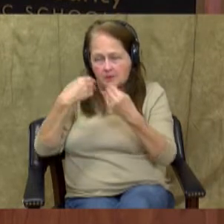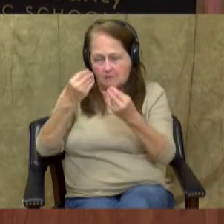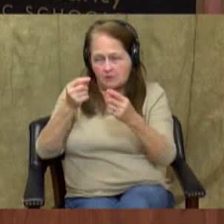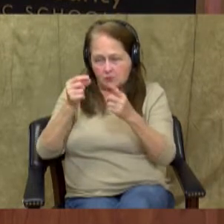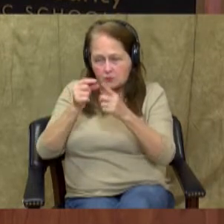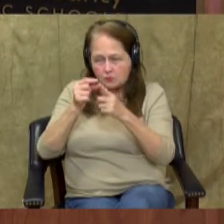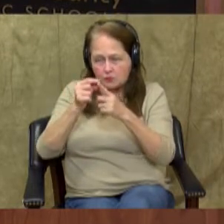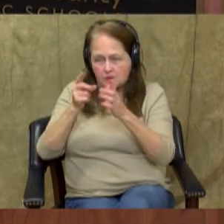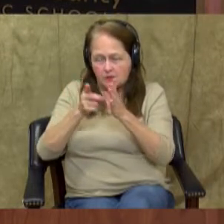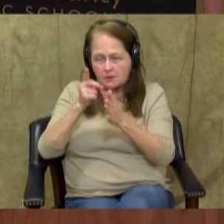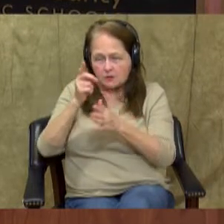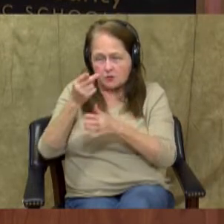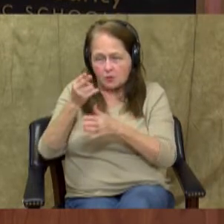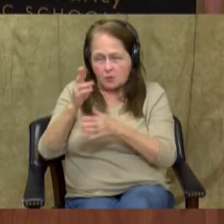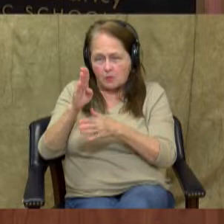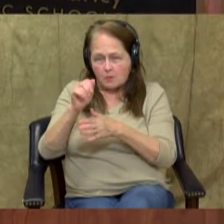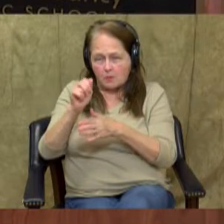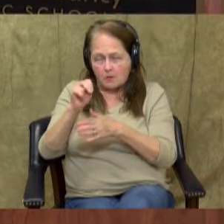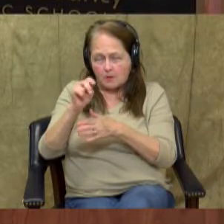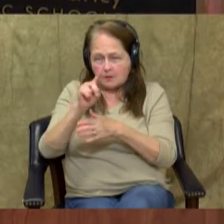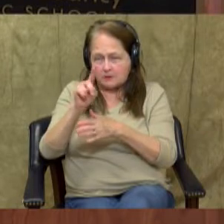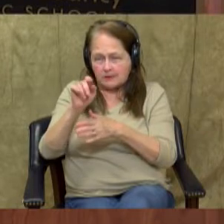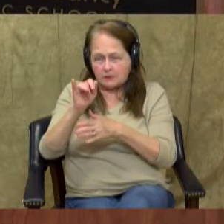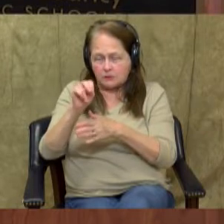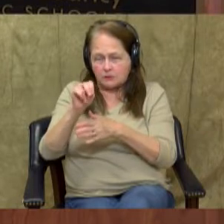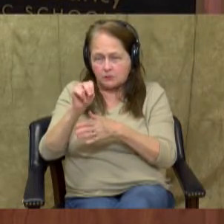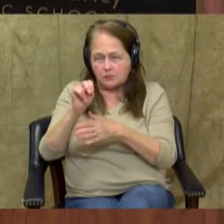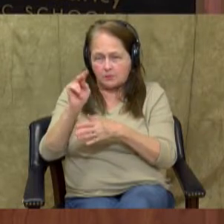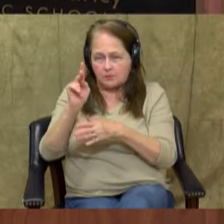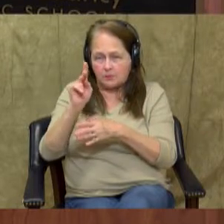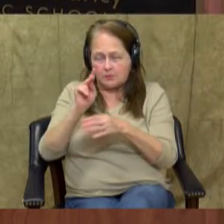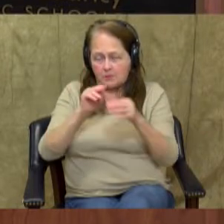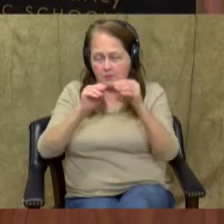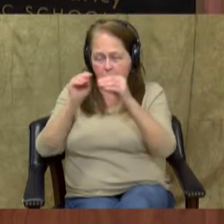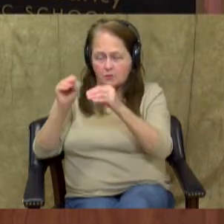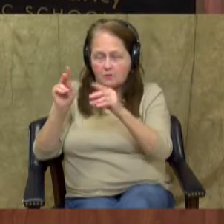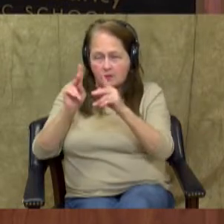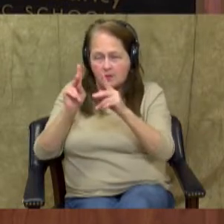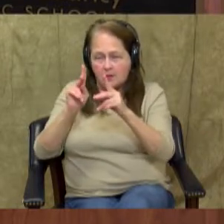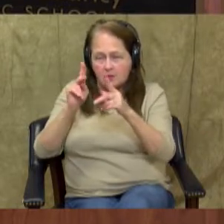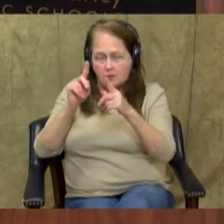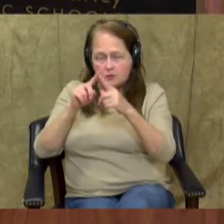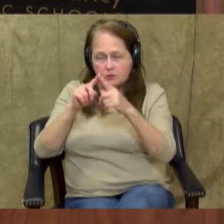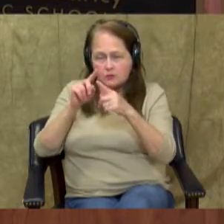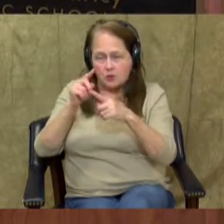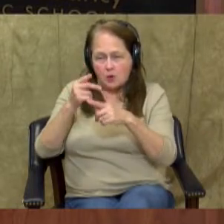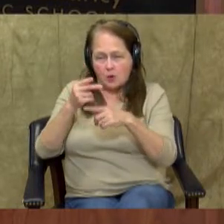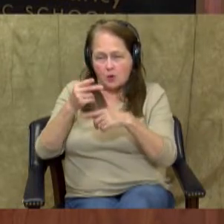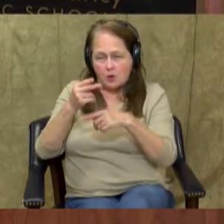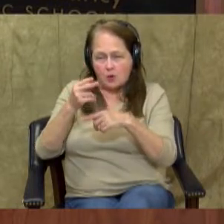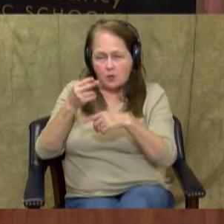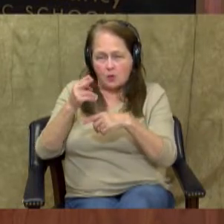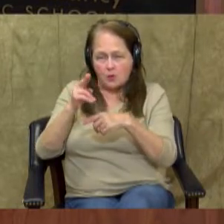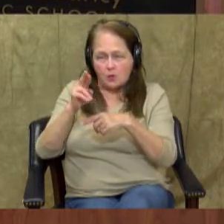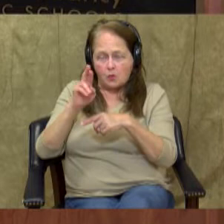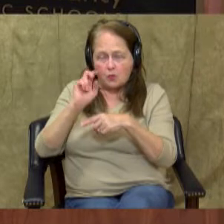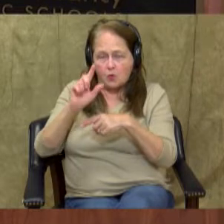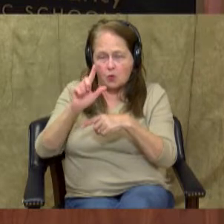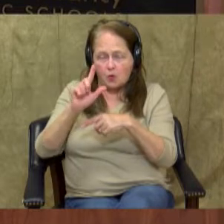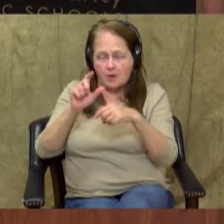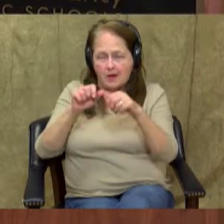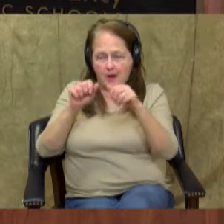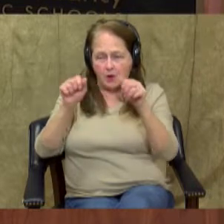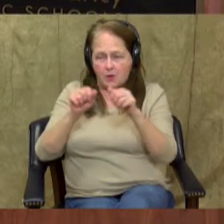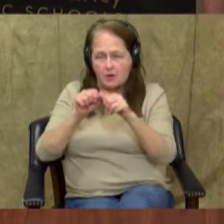urbanization. Urbanization is the movement of people from rural areas to those urban areas. And a lot of times